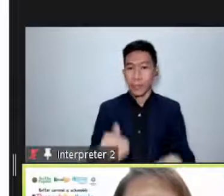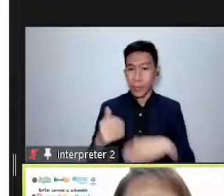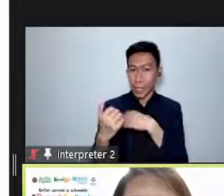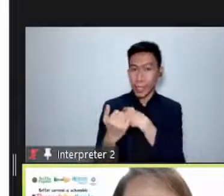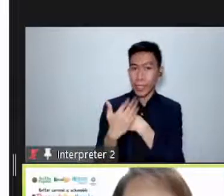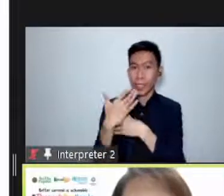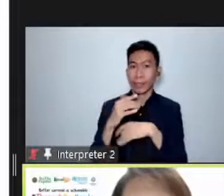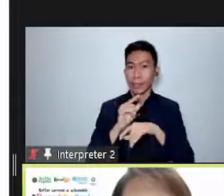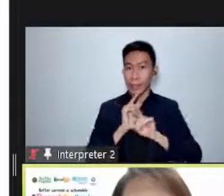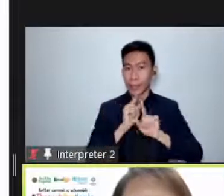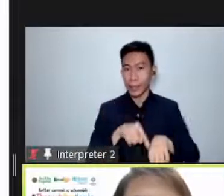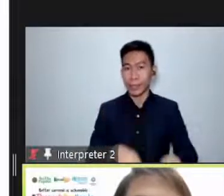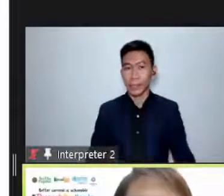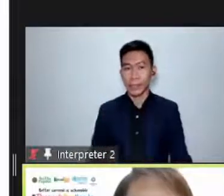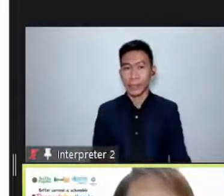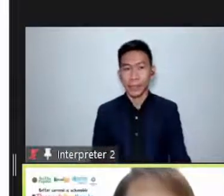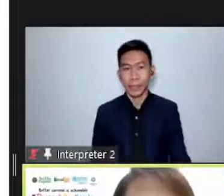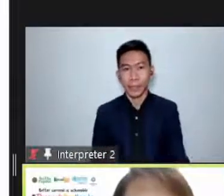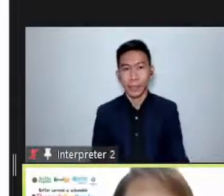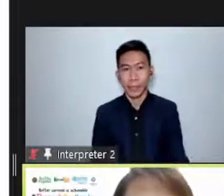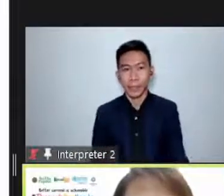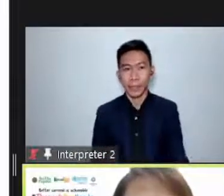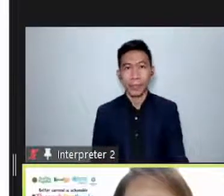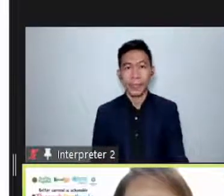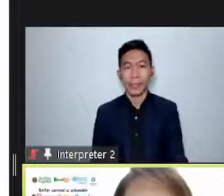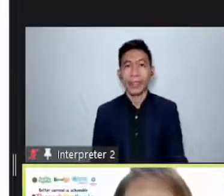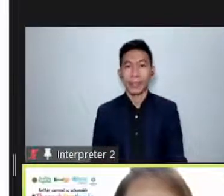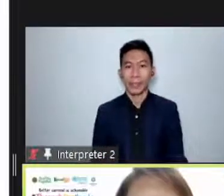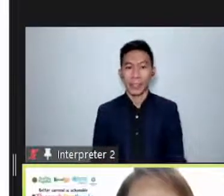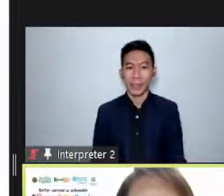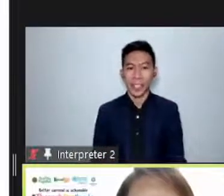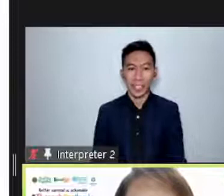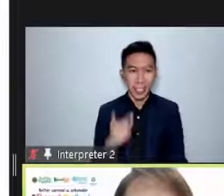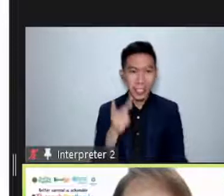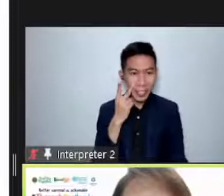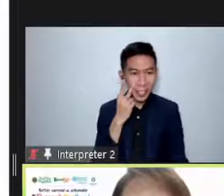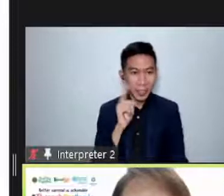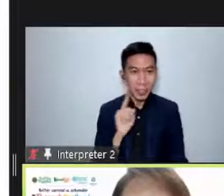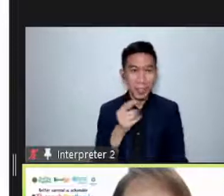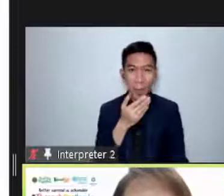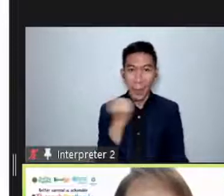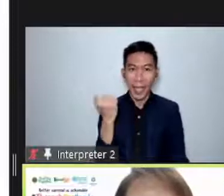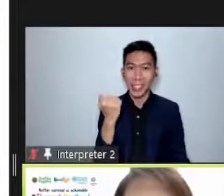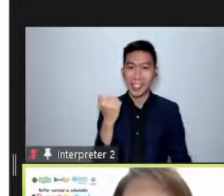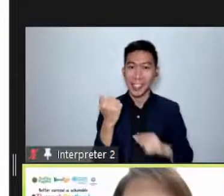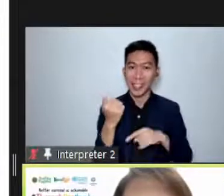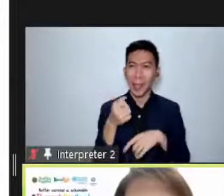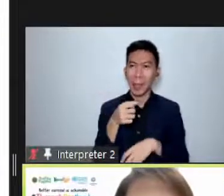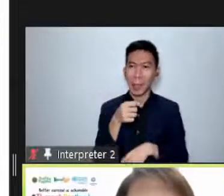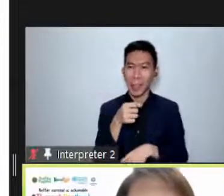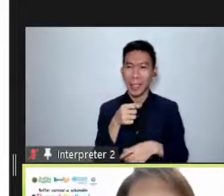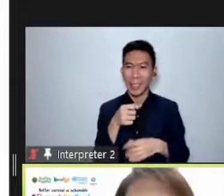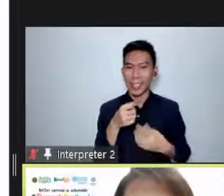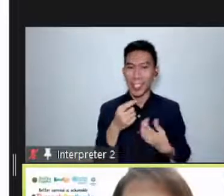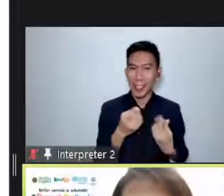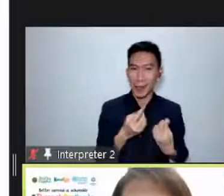para malaman po natin kung ano yung pinaka-best seller na guilty pleasure ng ating mga attendees today.